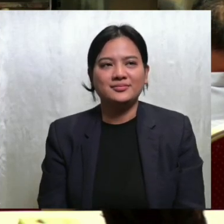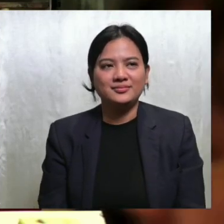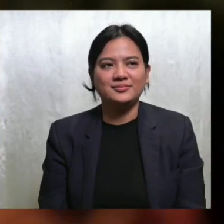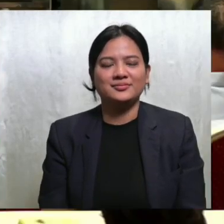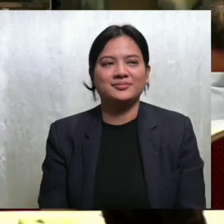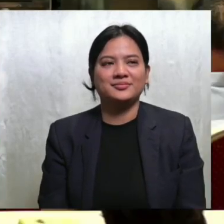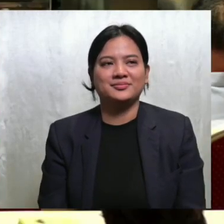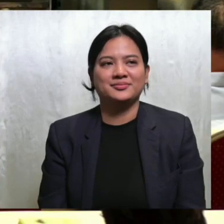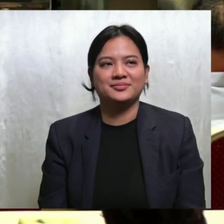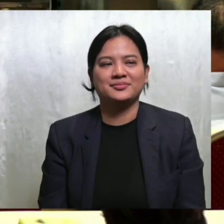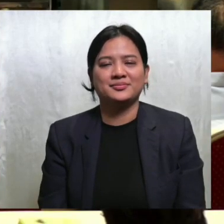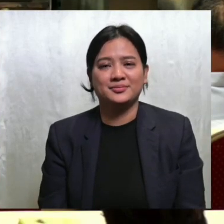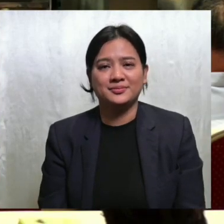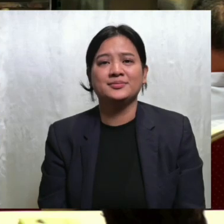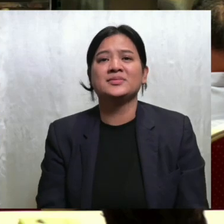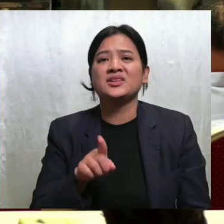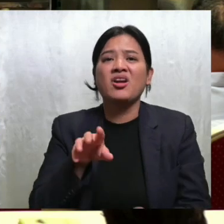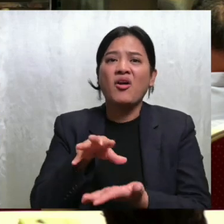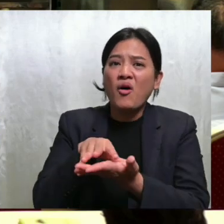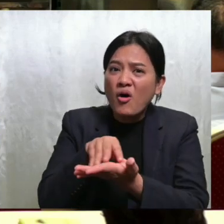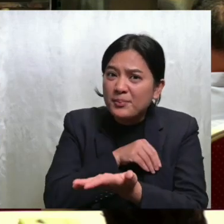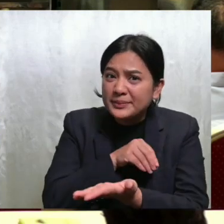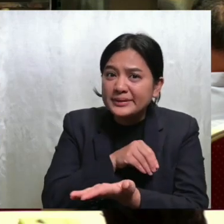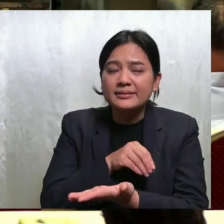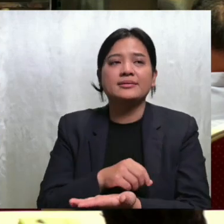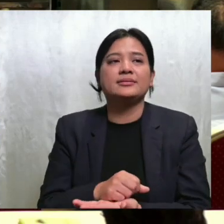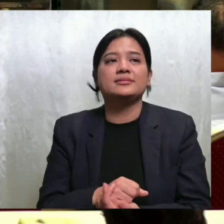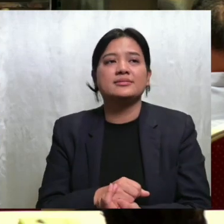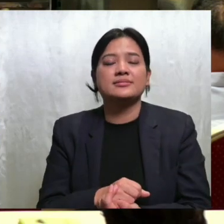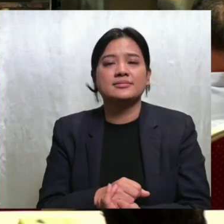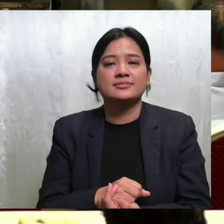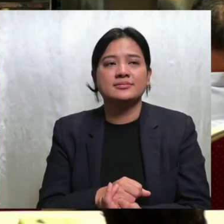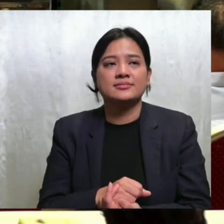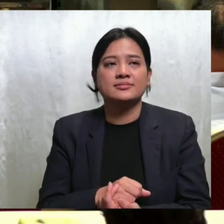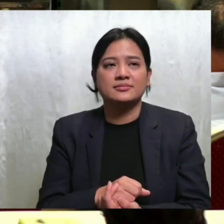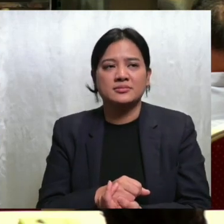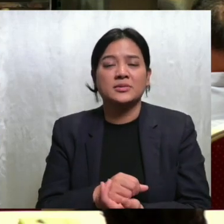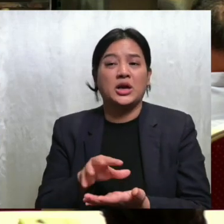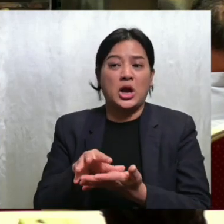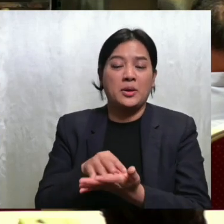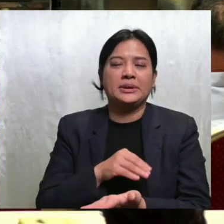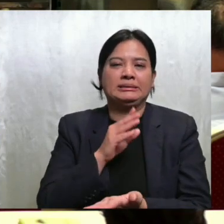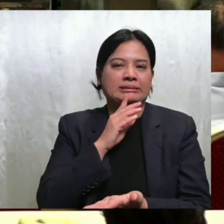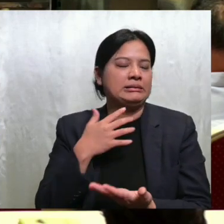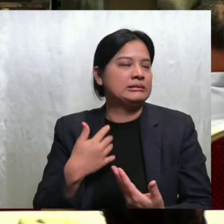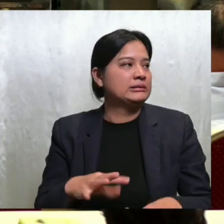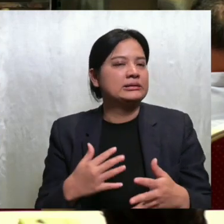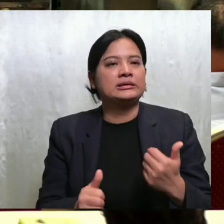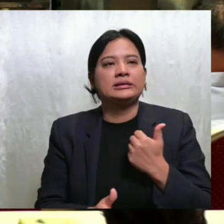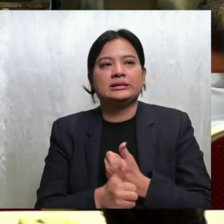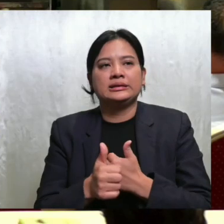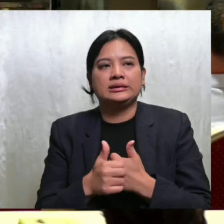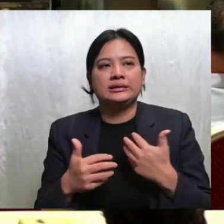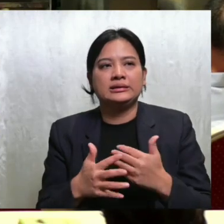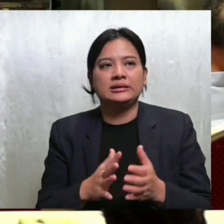there's a fear of assessment. And learning should not be linked with the fear of assessment. If you